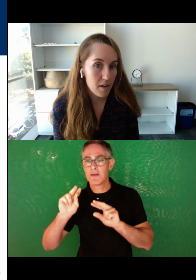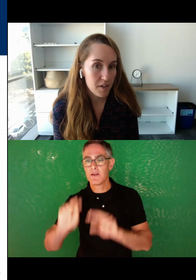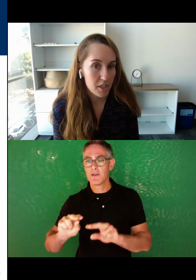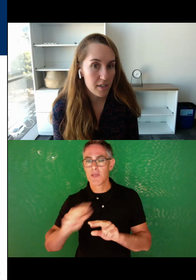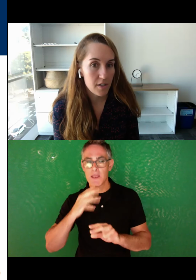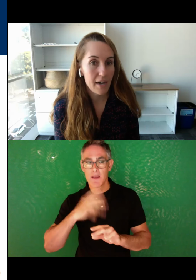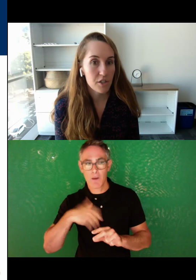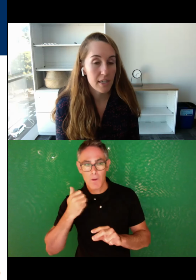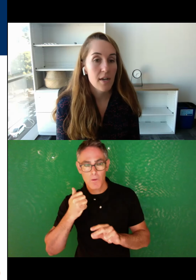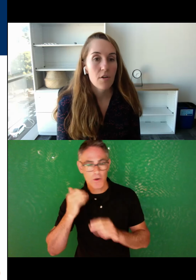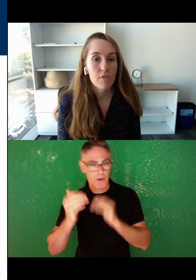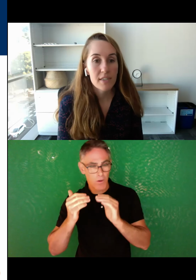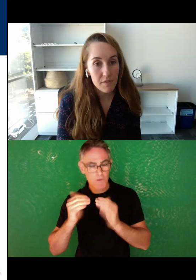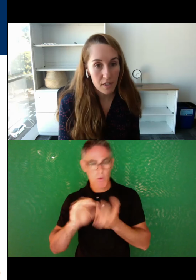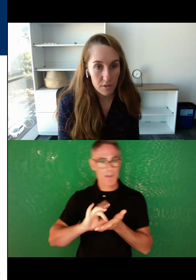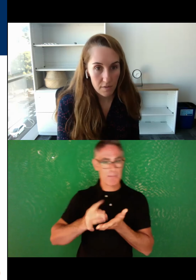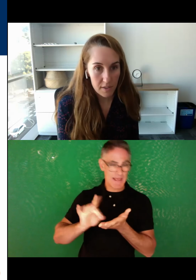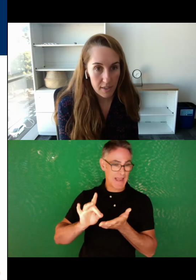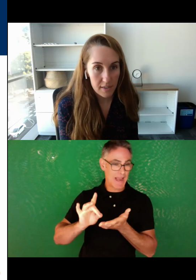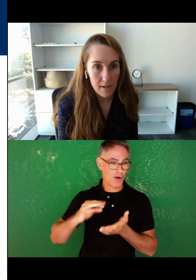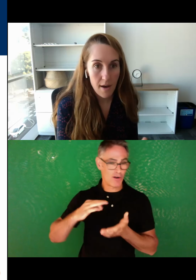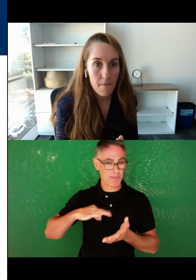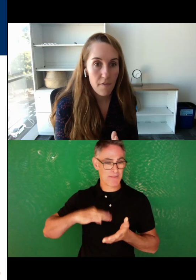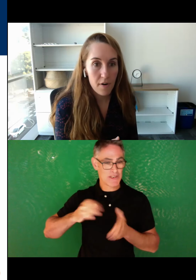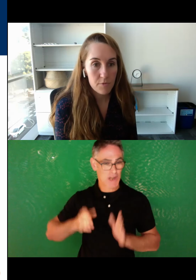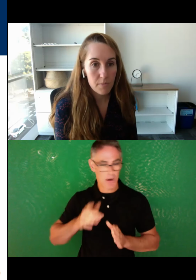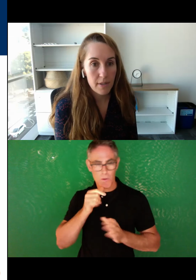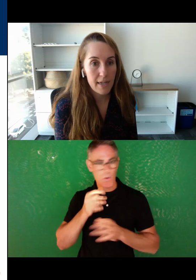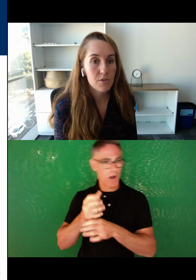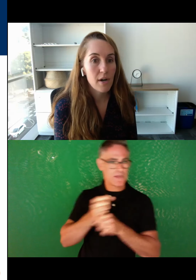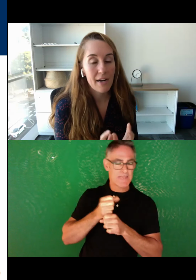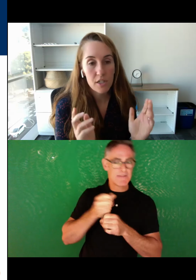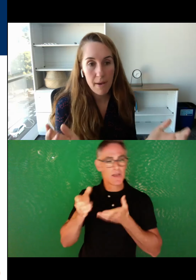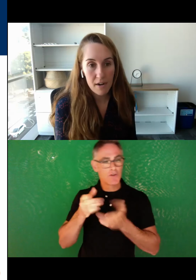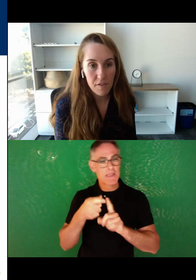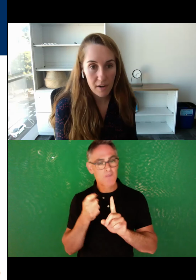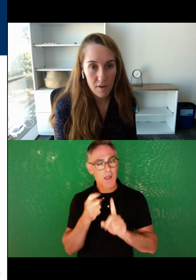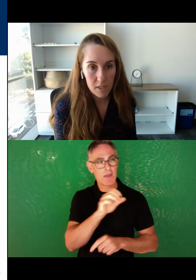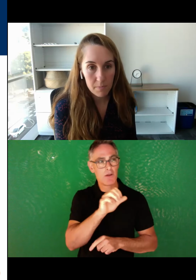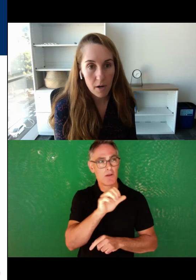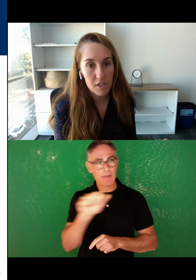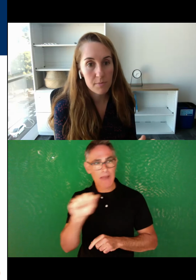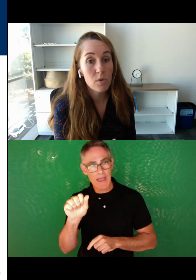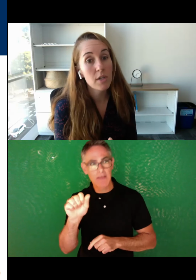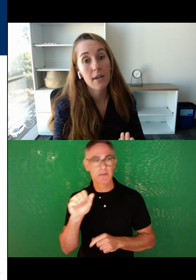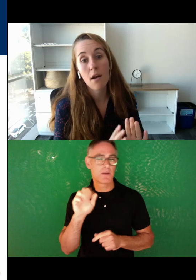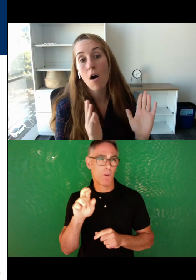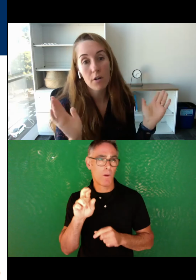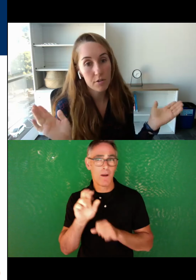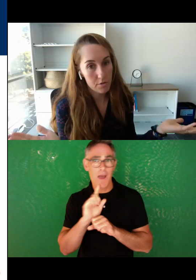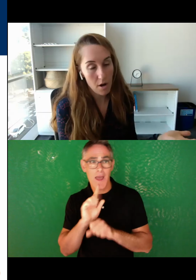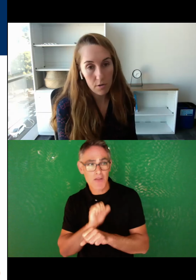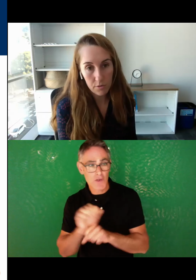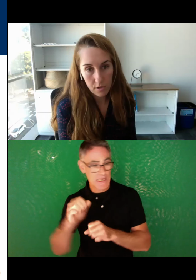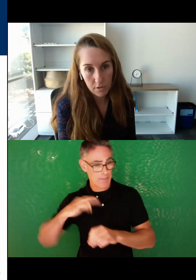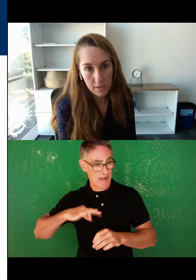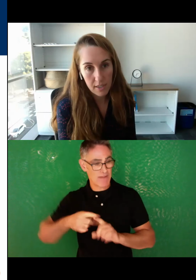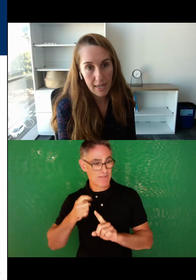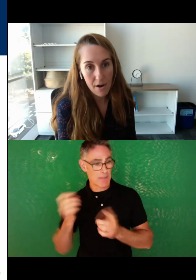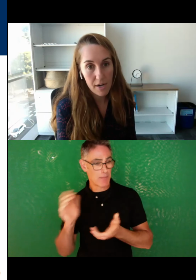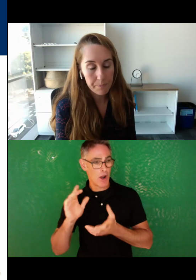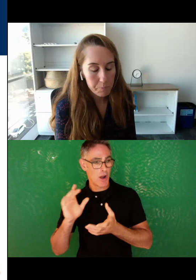Medicare beneficiaries that are actually receiving services from AAAs or actually benefiting from these partnerships. We're looking at all